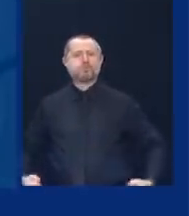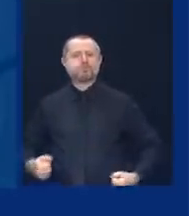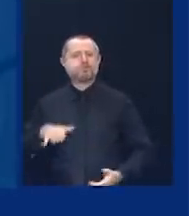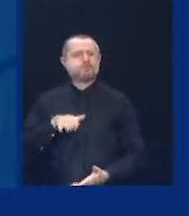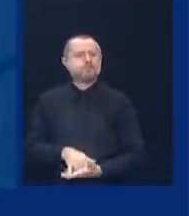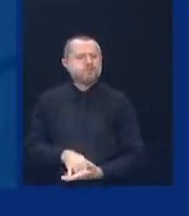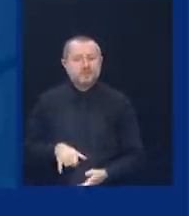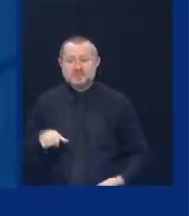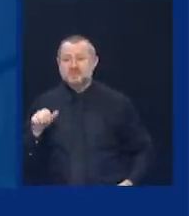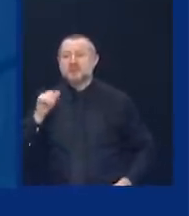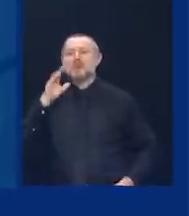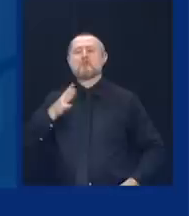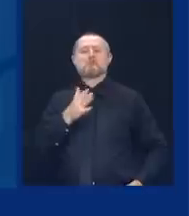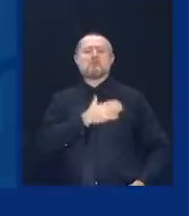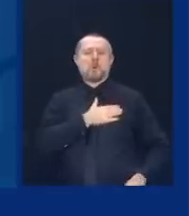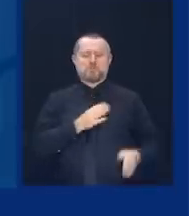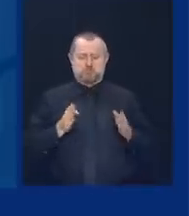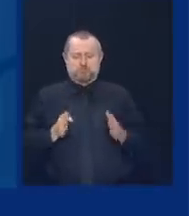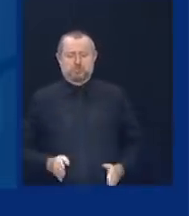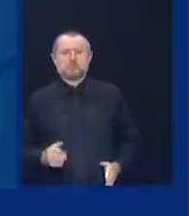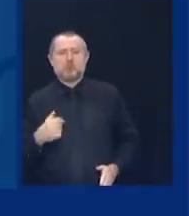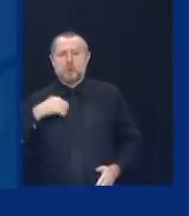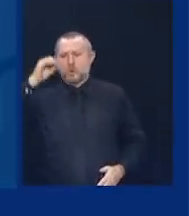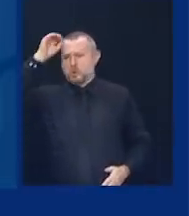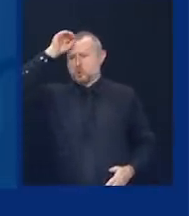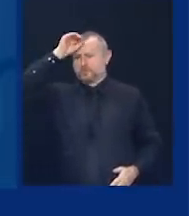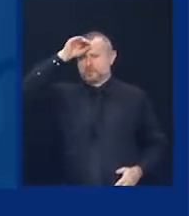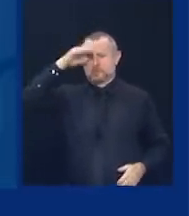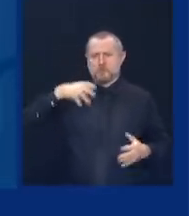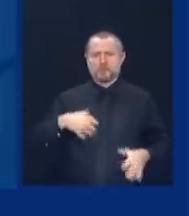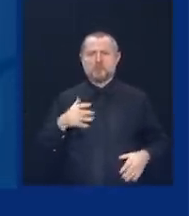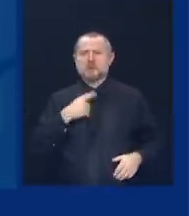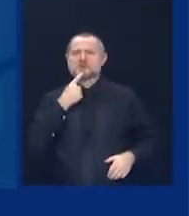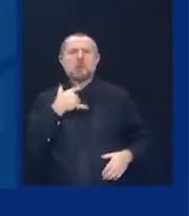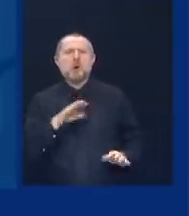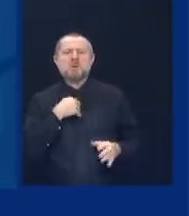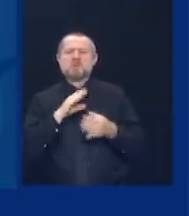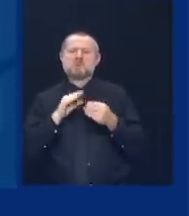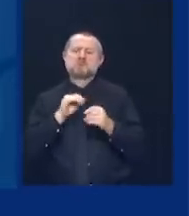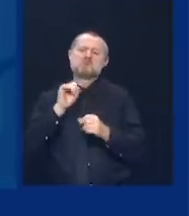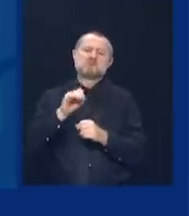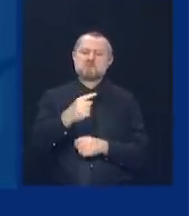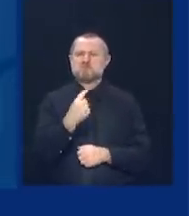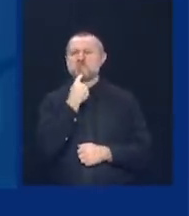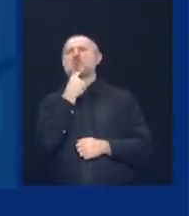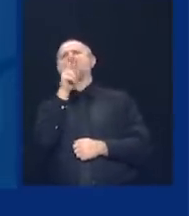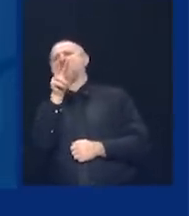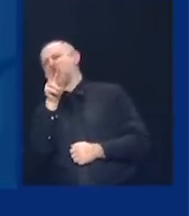I didn't have my own theory. You look at the states that are now surging,